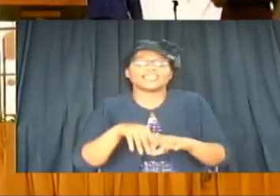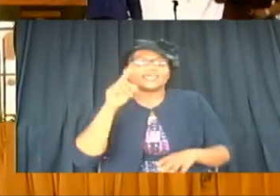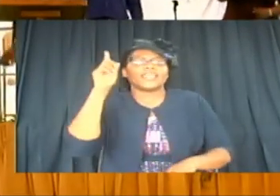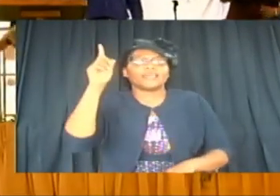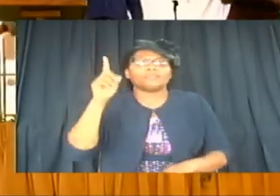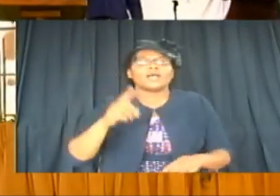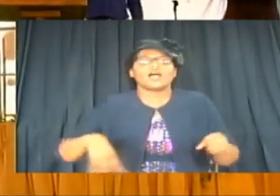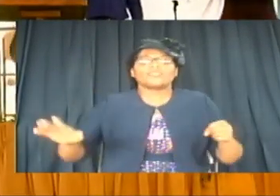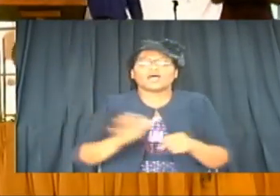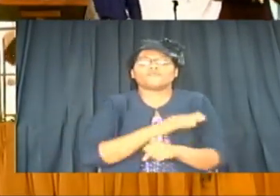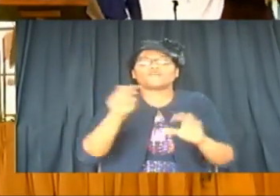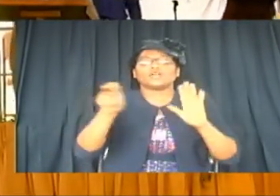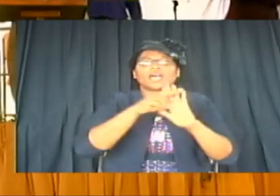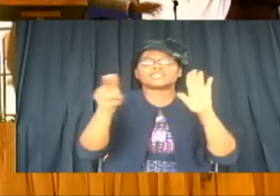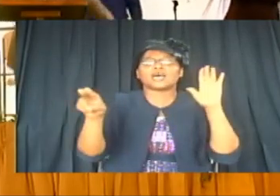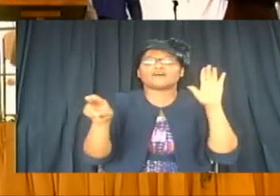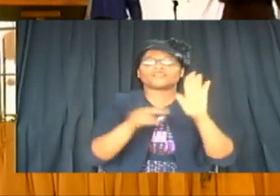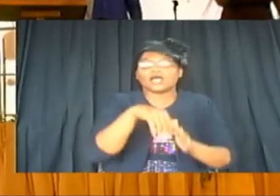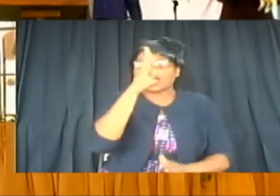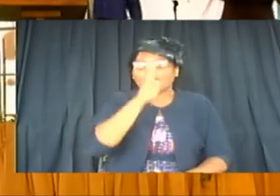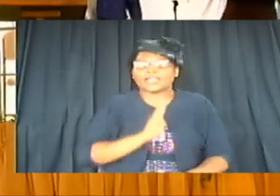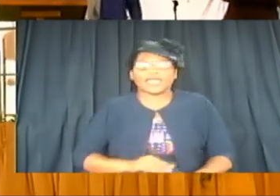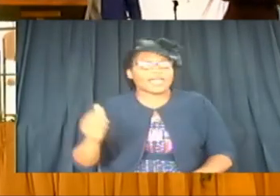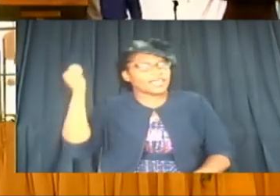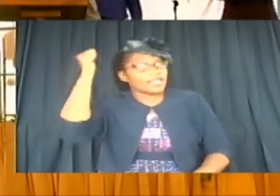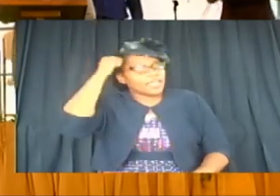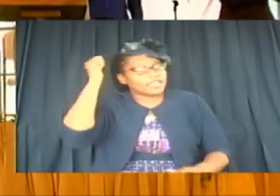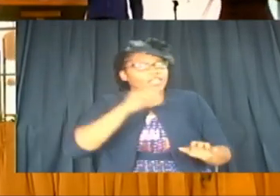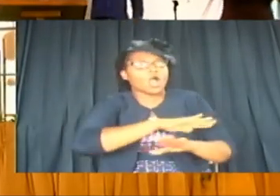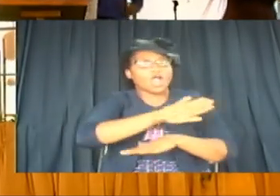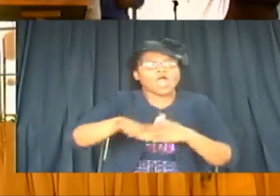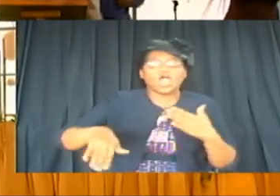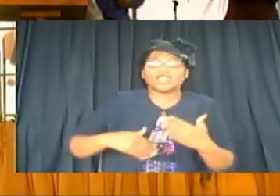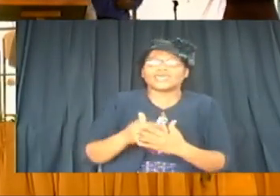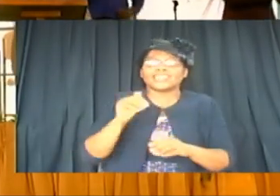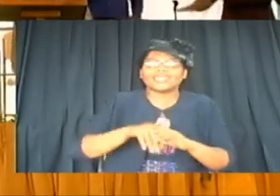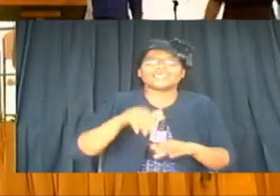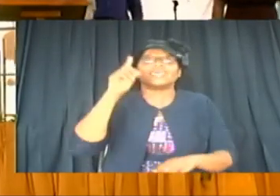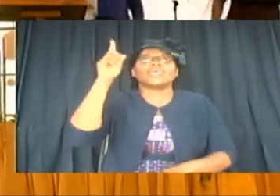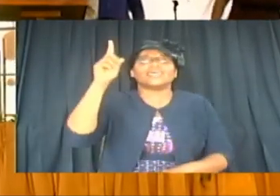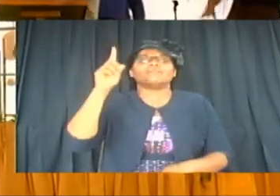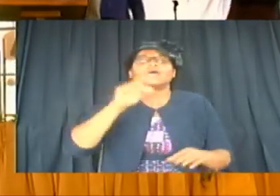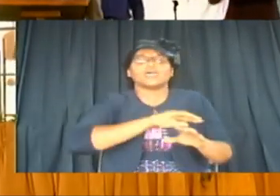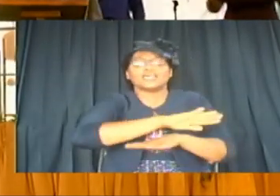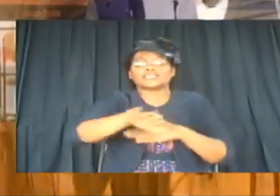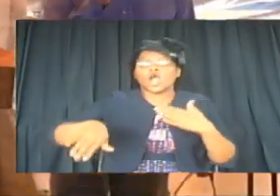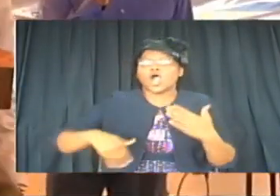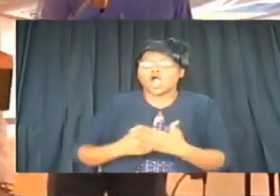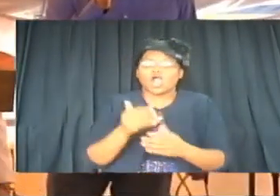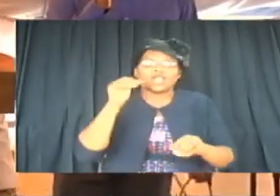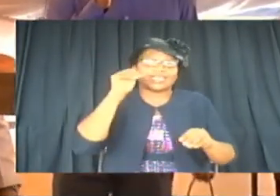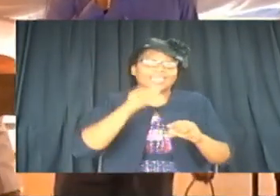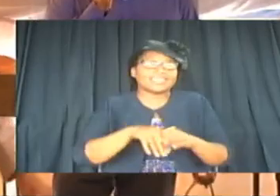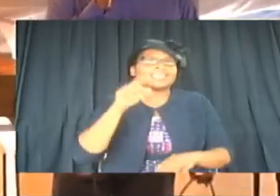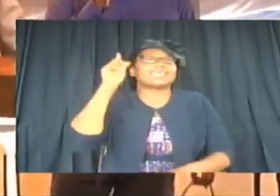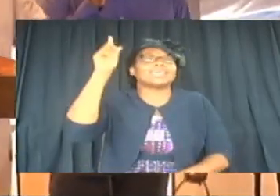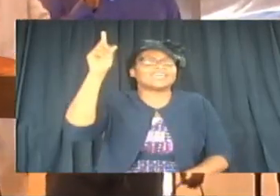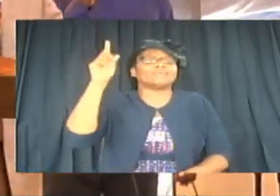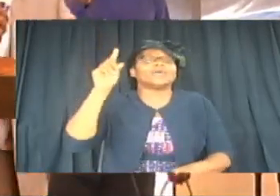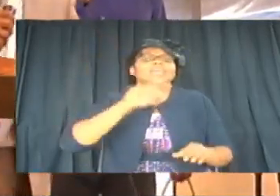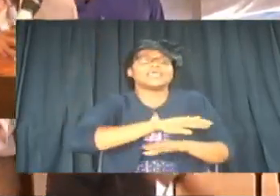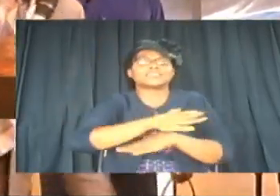in Him. The fullness of the Godhead. Yes. It's all in Him. We're talking about Jesus. It's all in